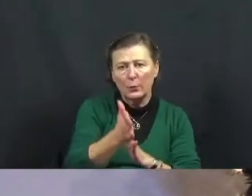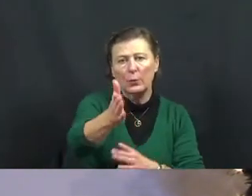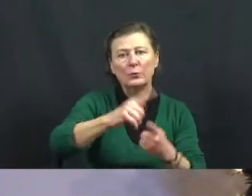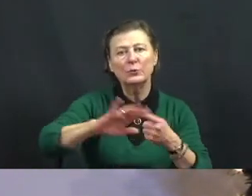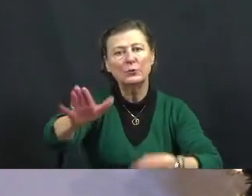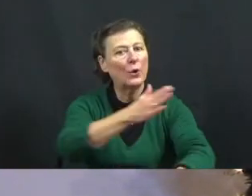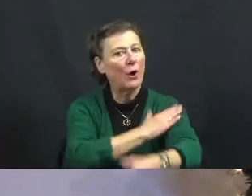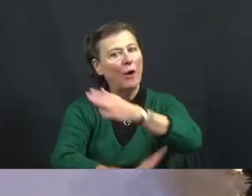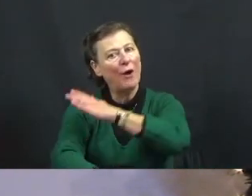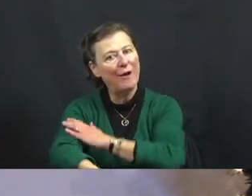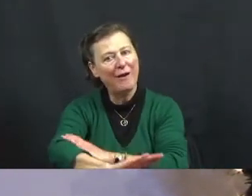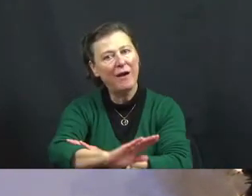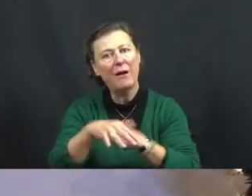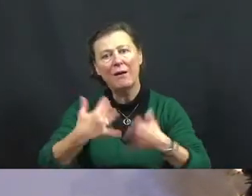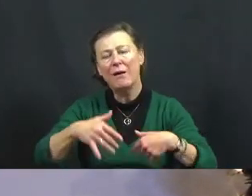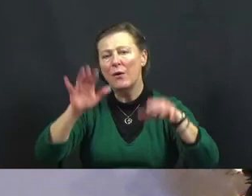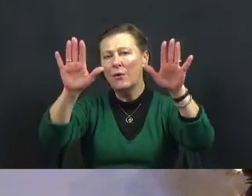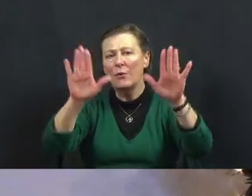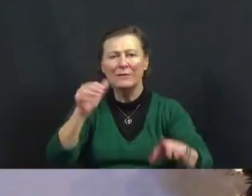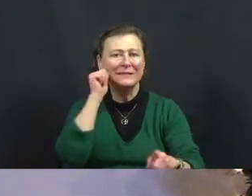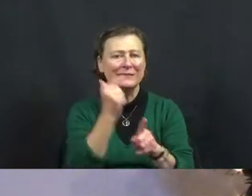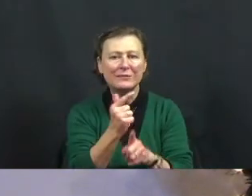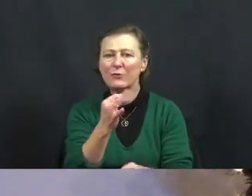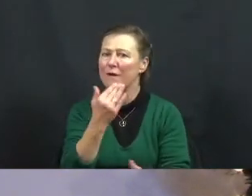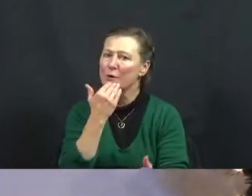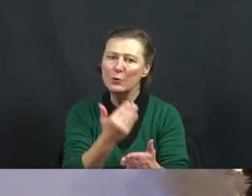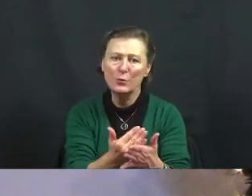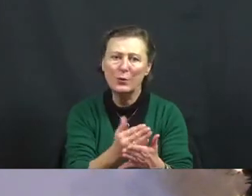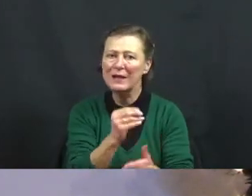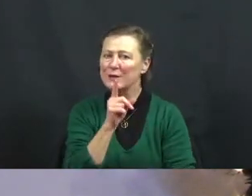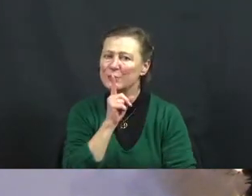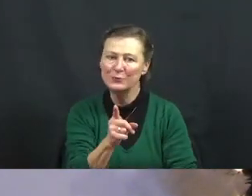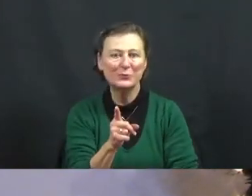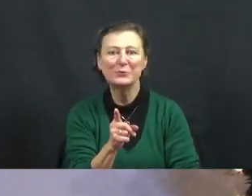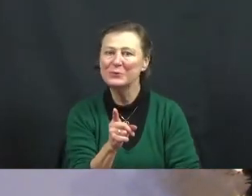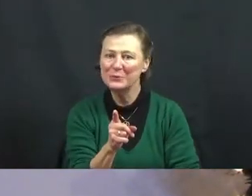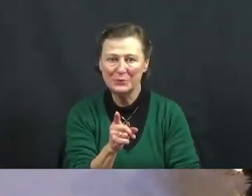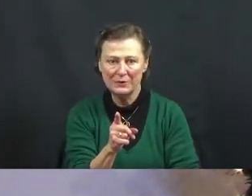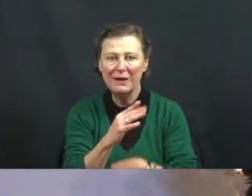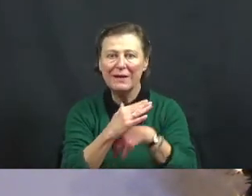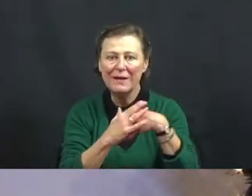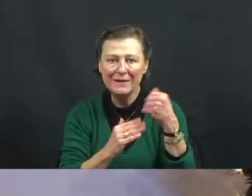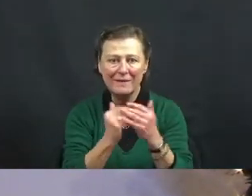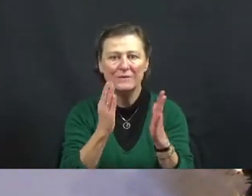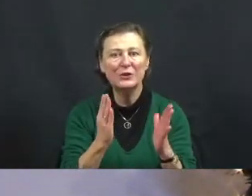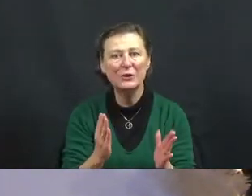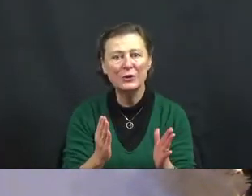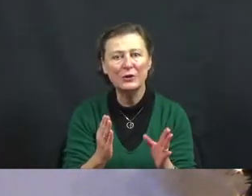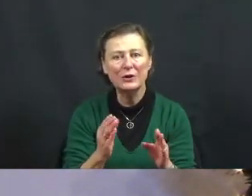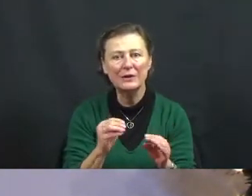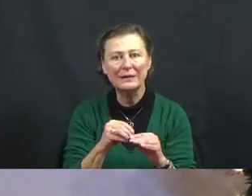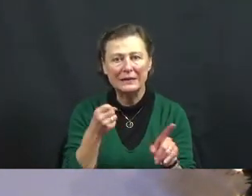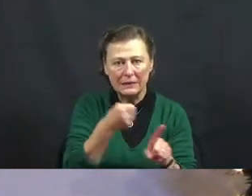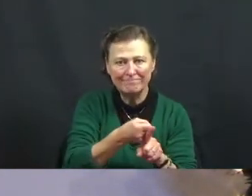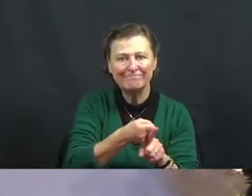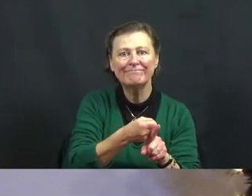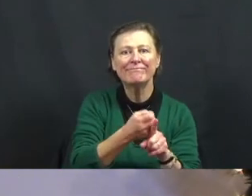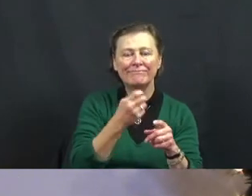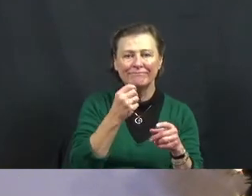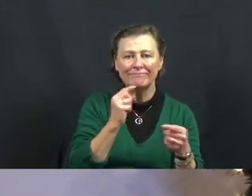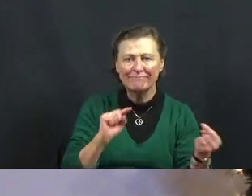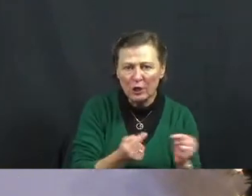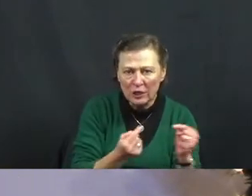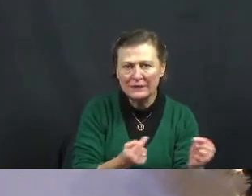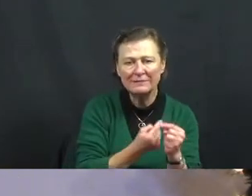O wondrous sister of the good and true, comforter in affliction, the art